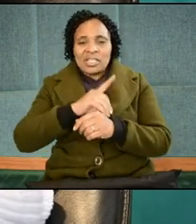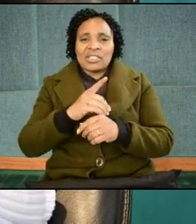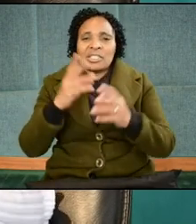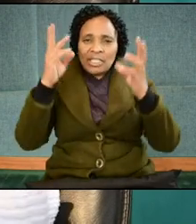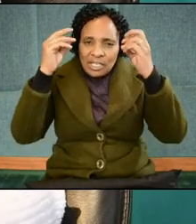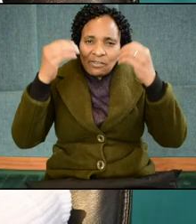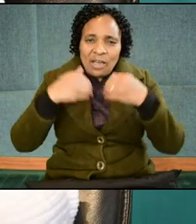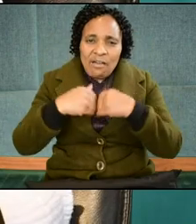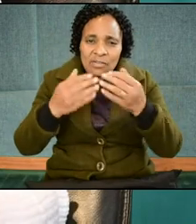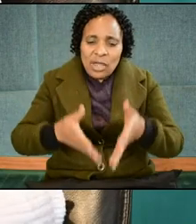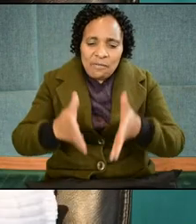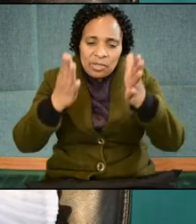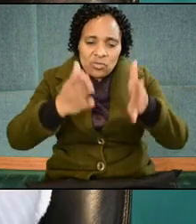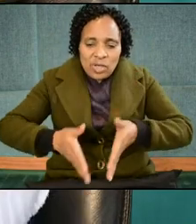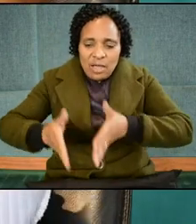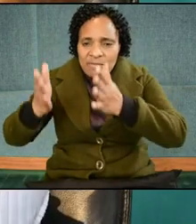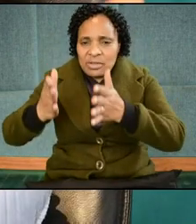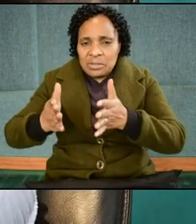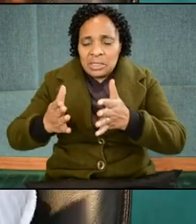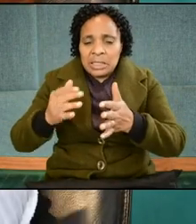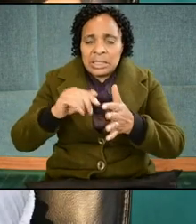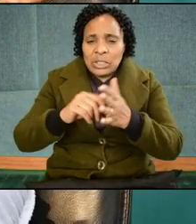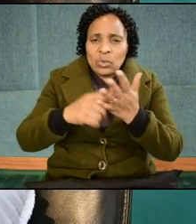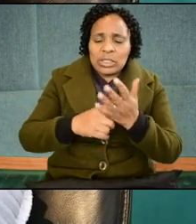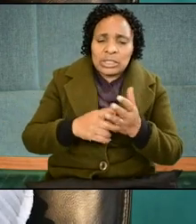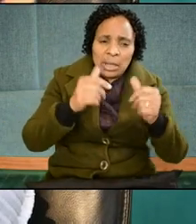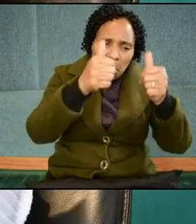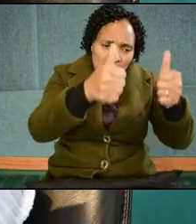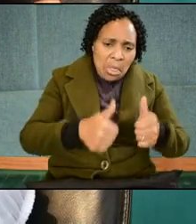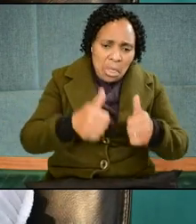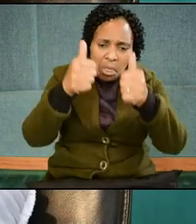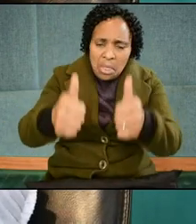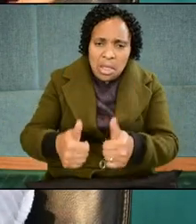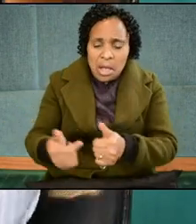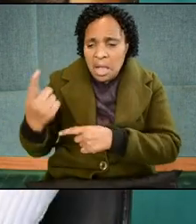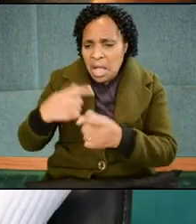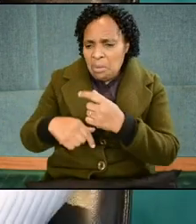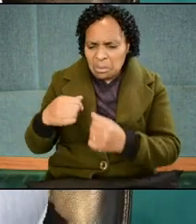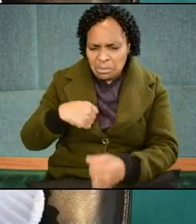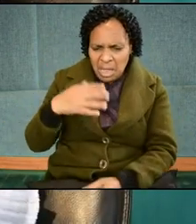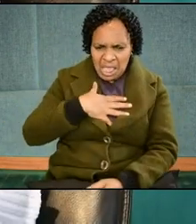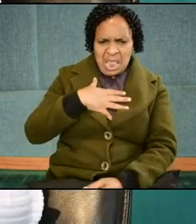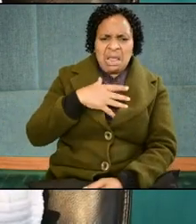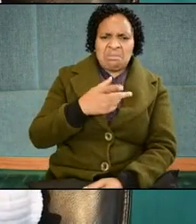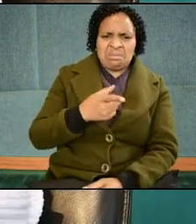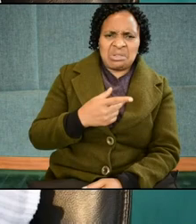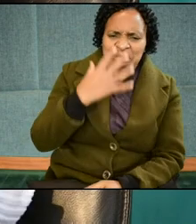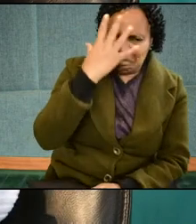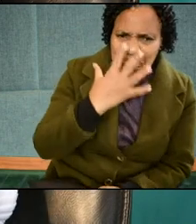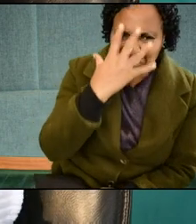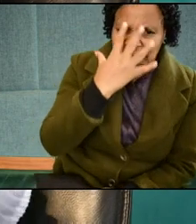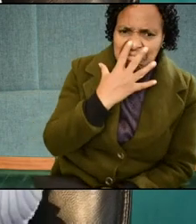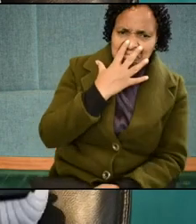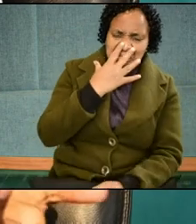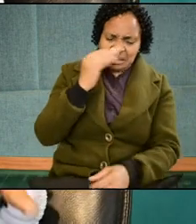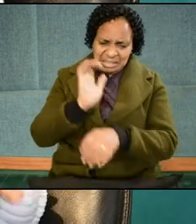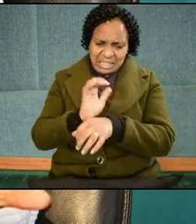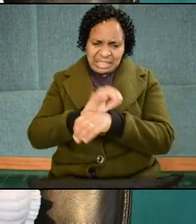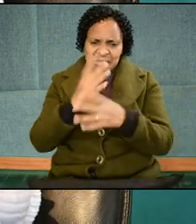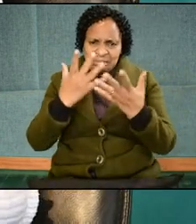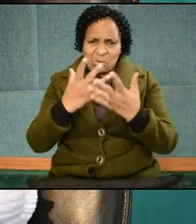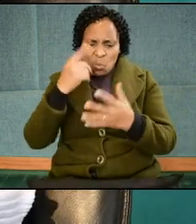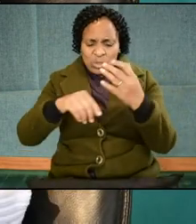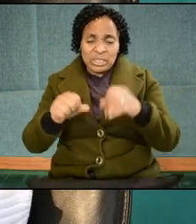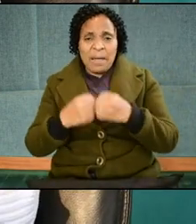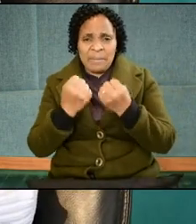has avenues. You're just looking through your phone and then pop, an advertisement comes that, you know, you're like, oh my God, it's very embarrassing. You're in church and oh my God,